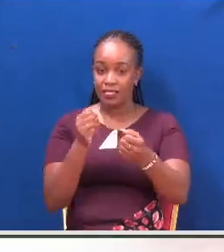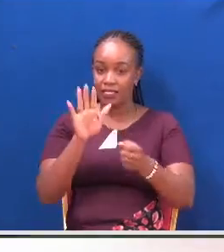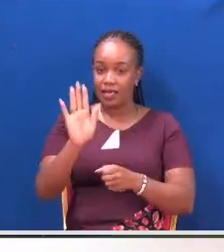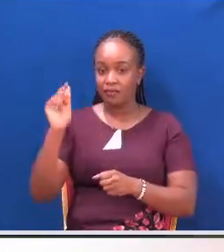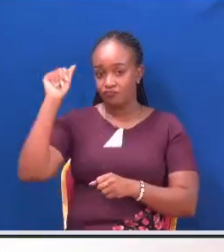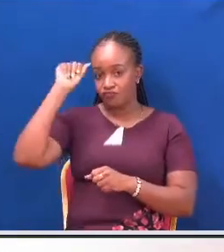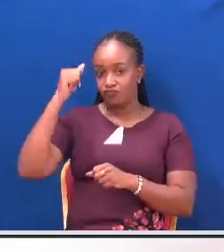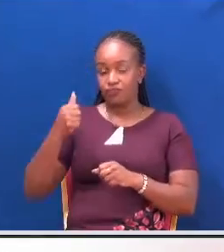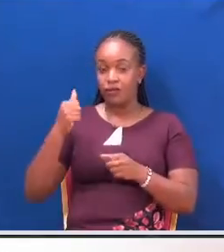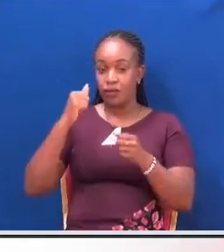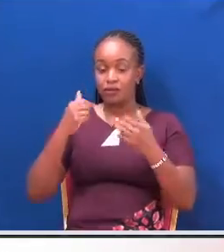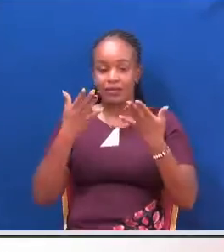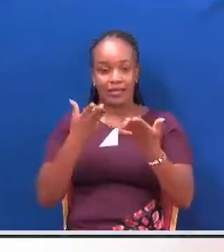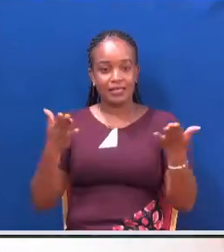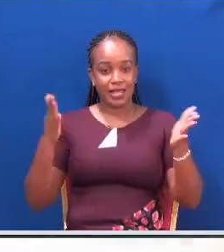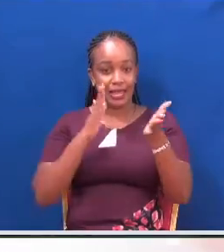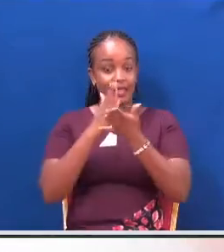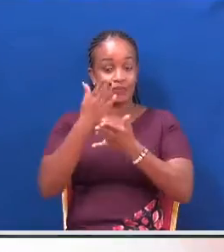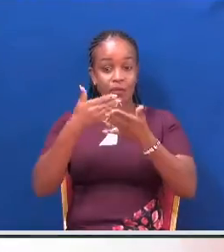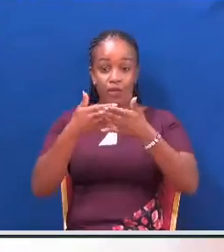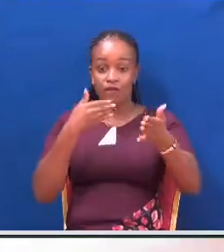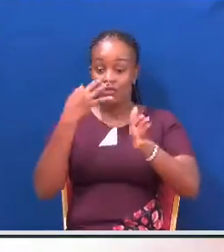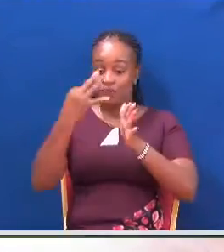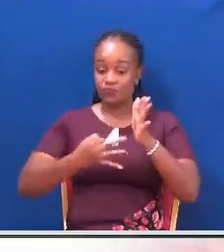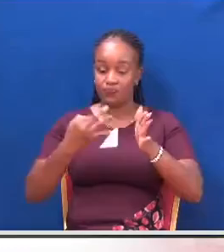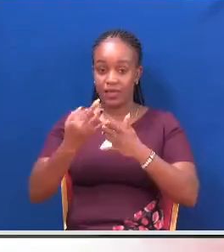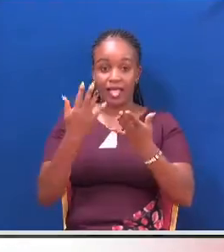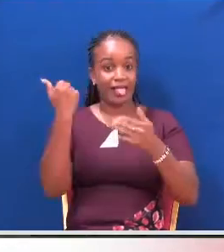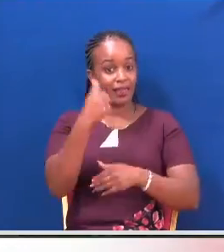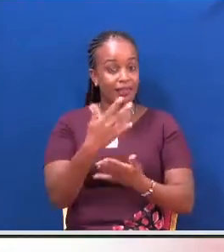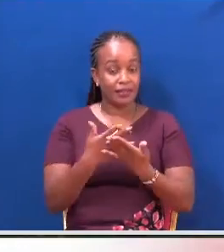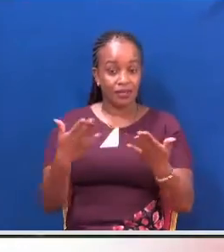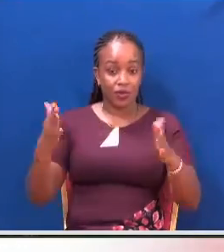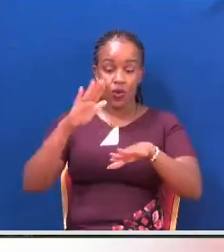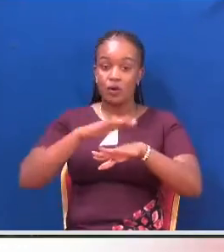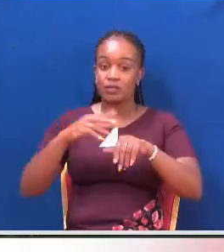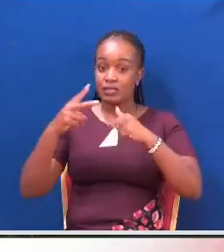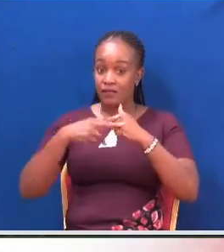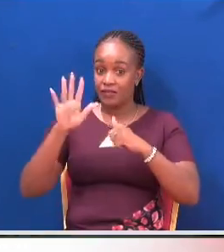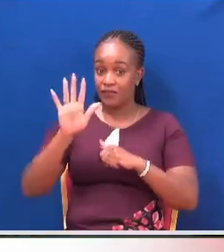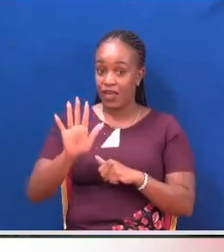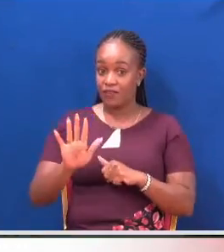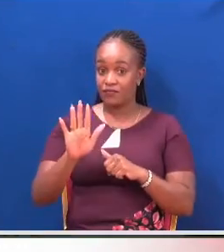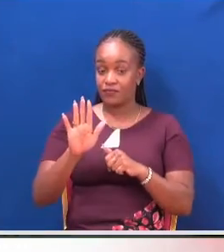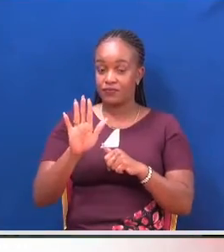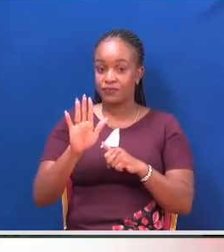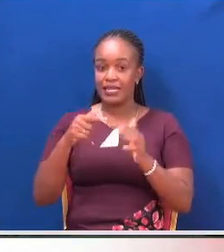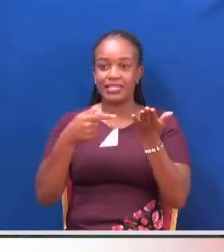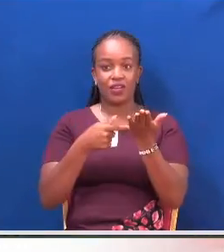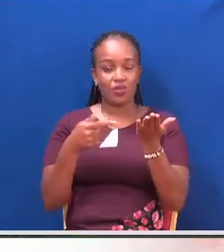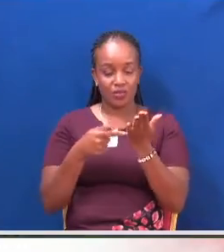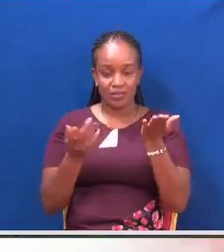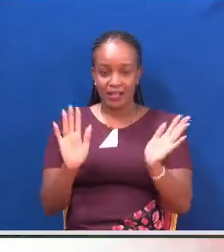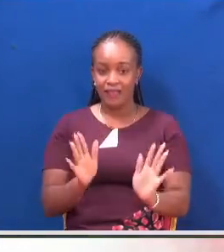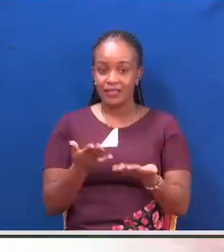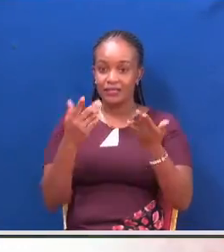property rights before they manufacture anything on the new 75 million shilling in-house SMT. Technology advancements